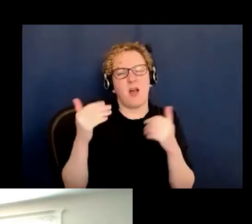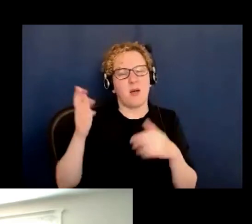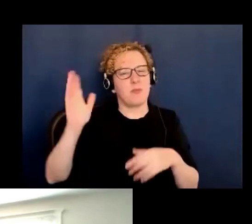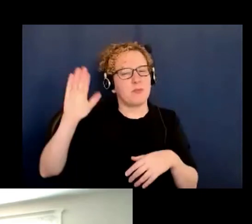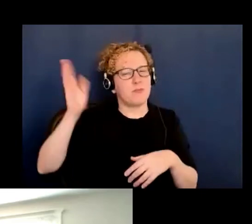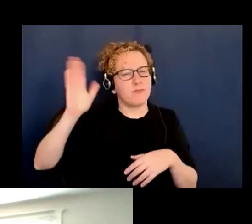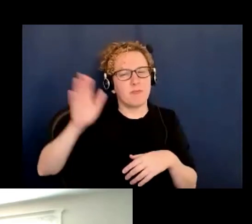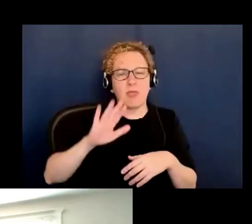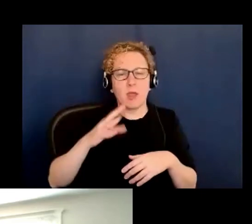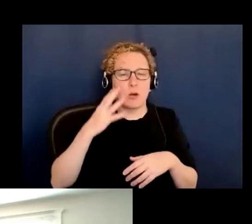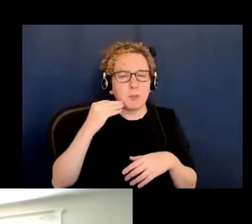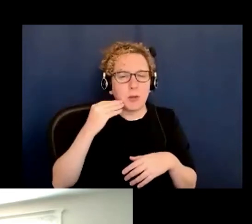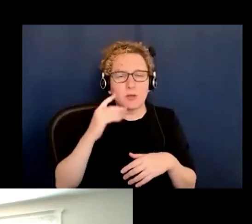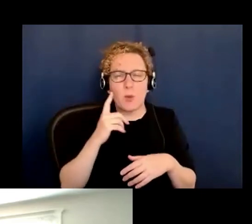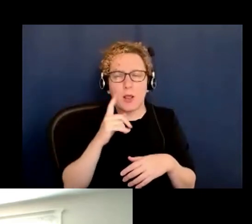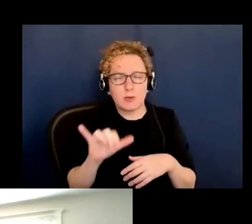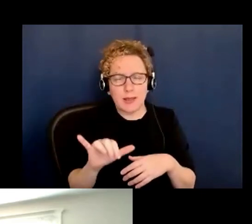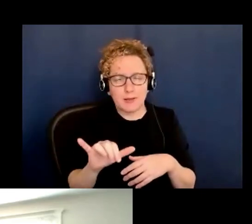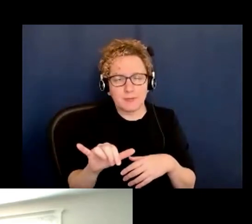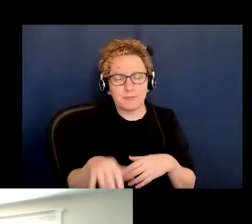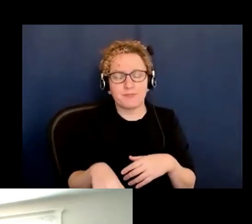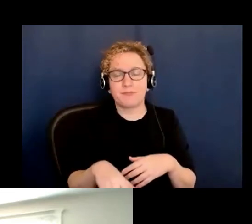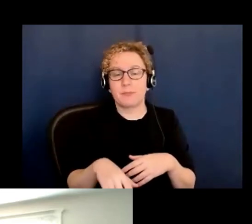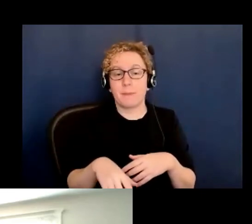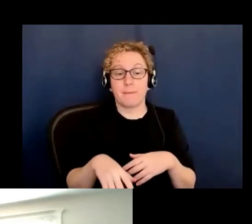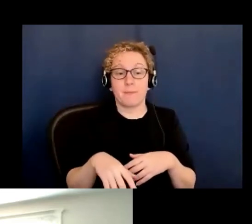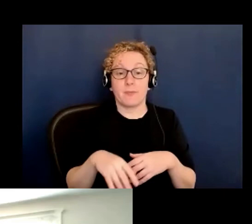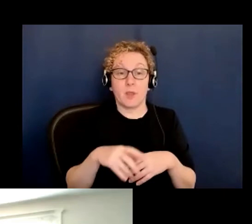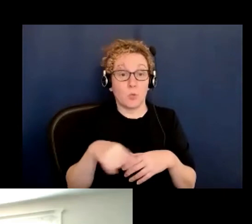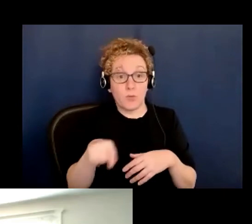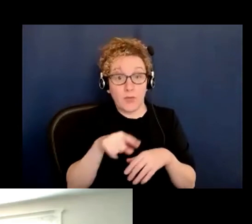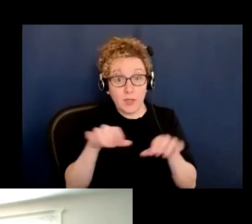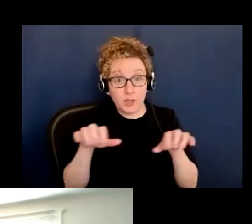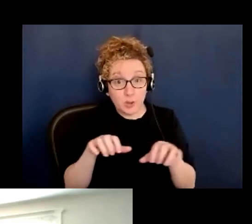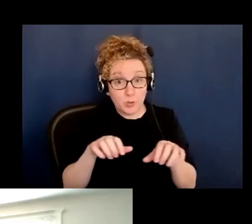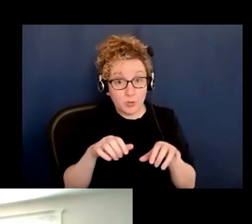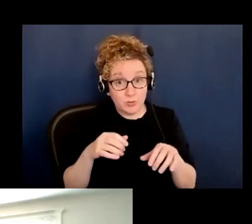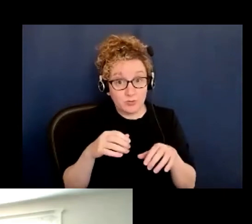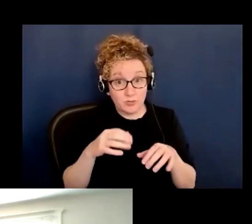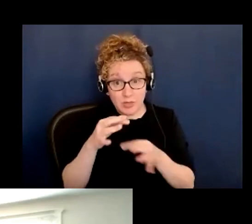their experiences was like. What would they have done if they were international